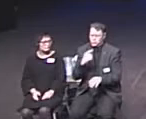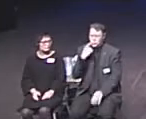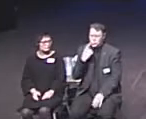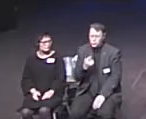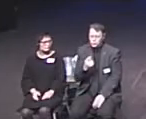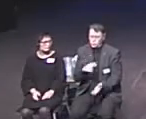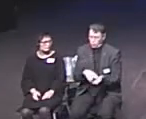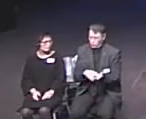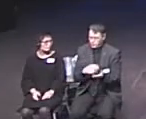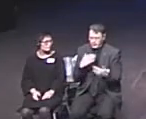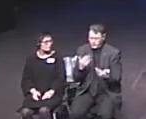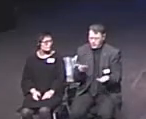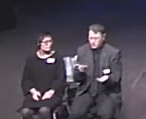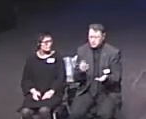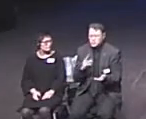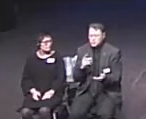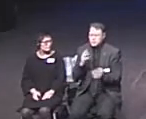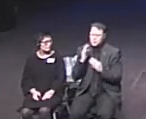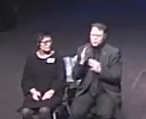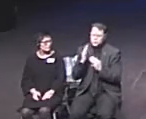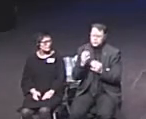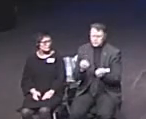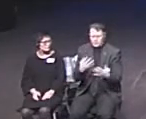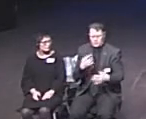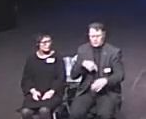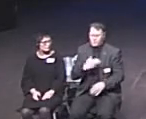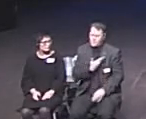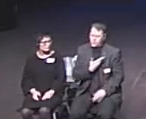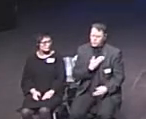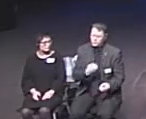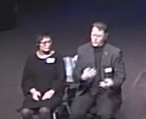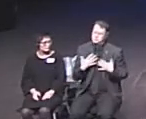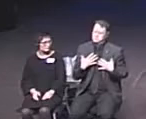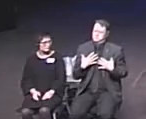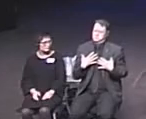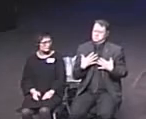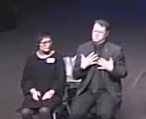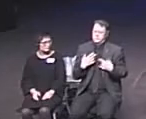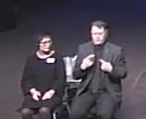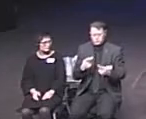True, maybe. Anyway, music affects us a lot. So thank you.